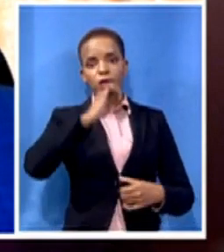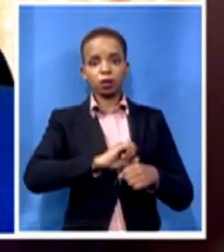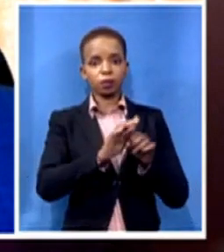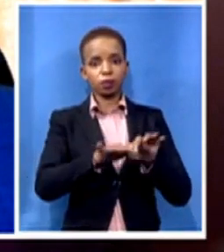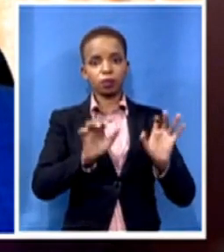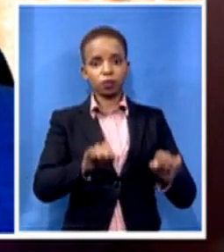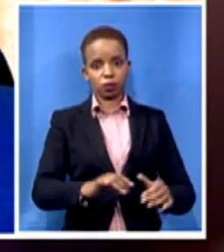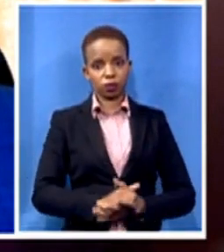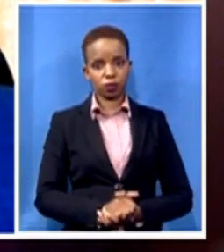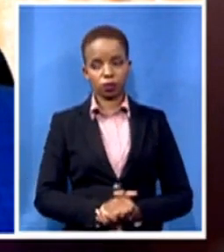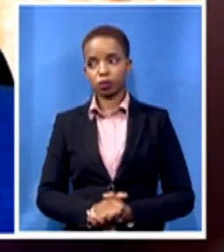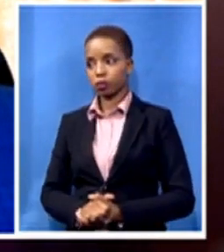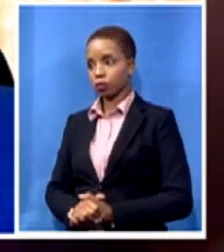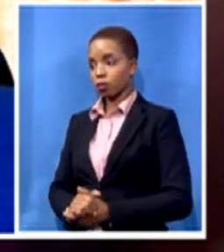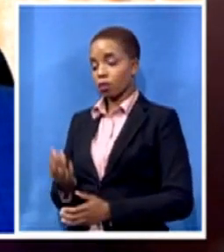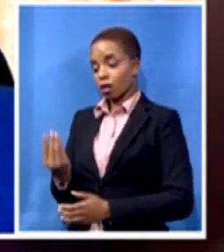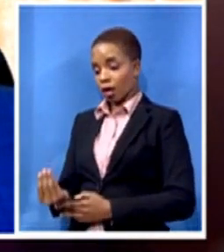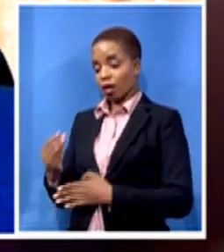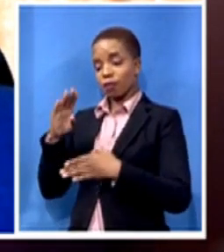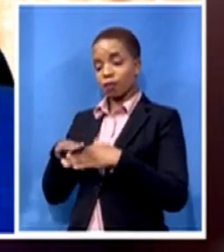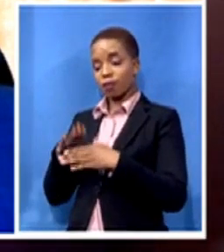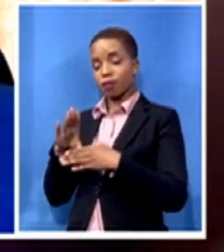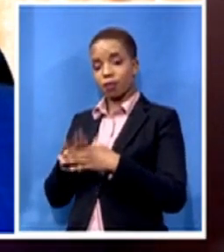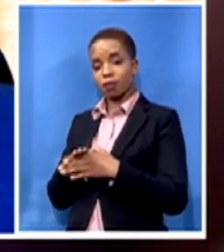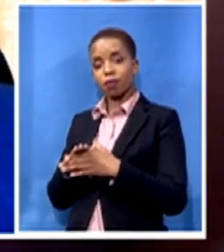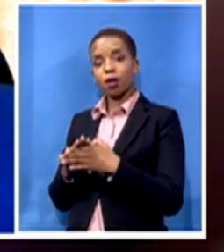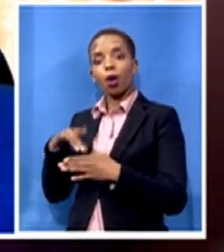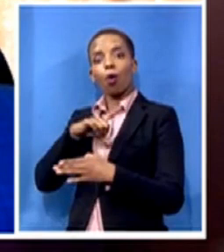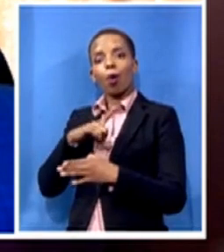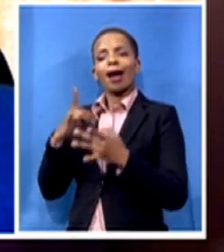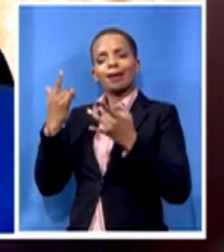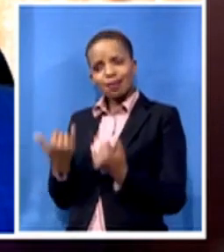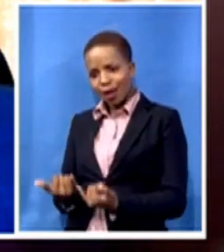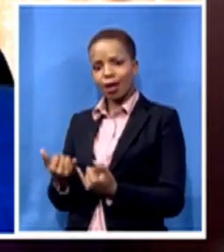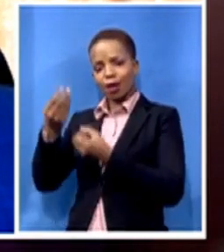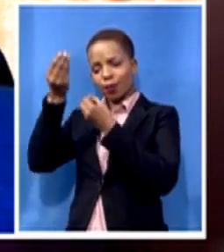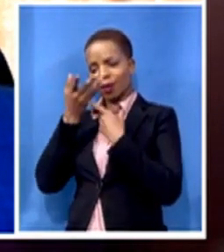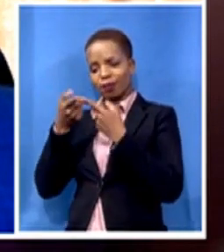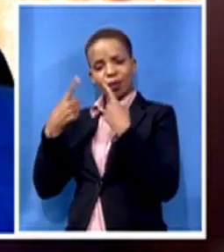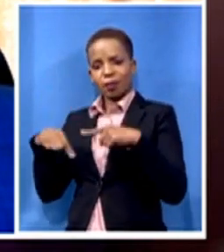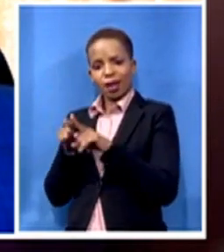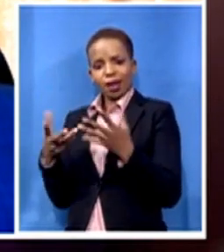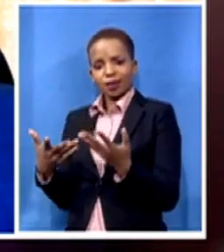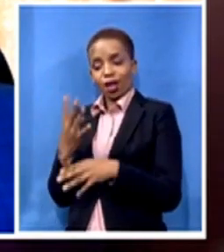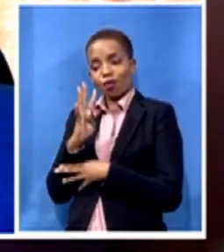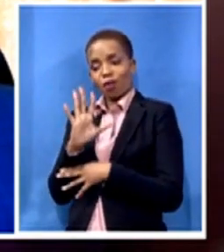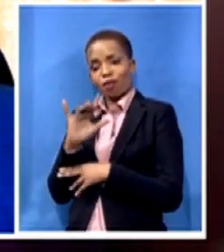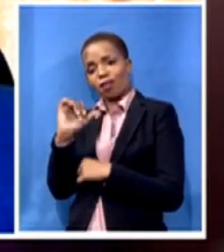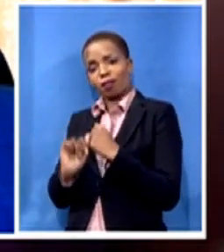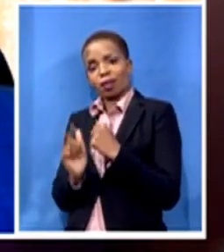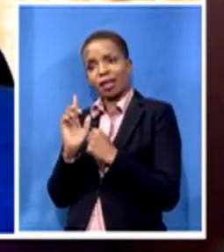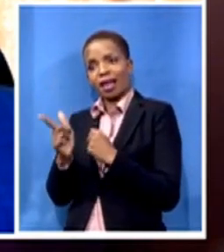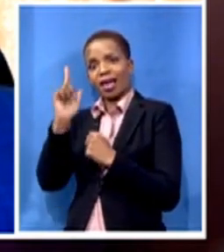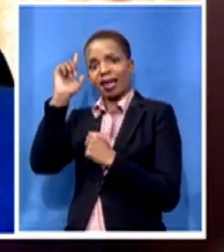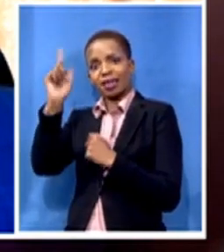we are only learning about this now? I mean, 4 or 5 months later since we first heard about this